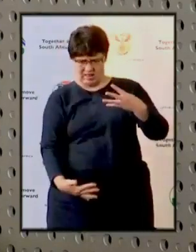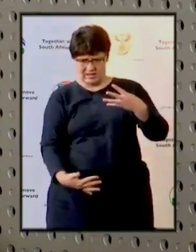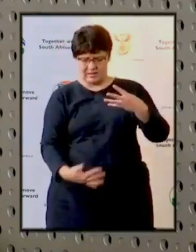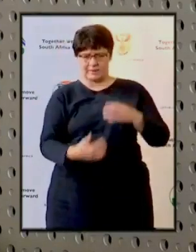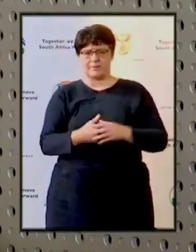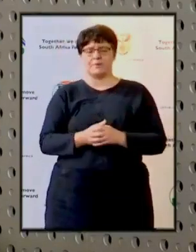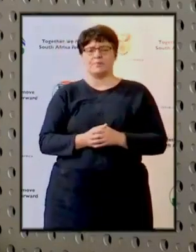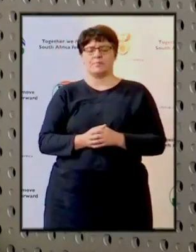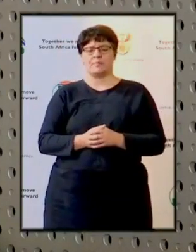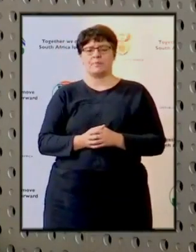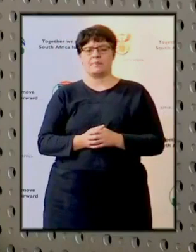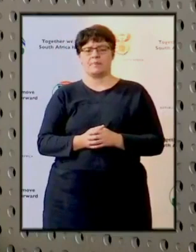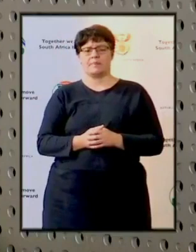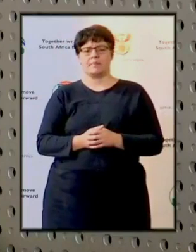be